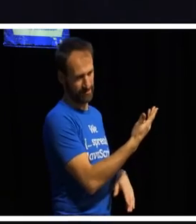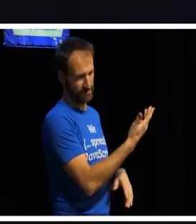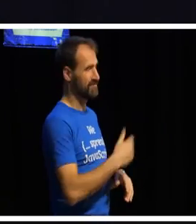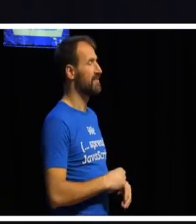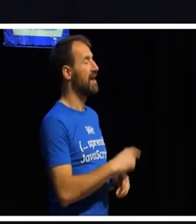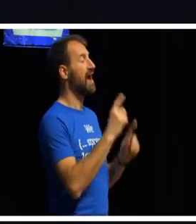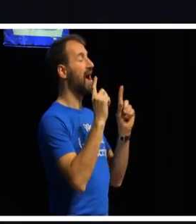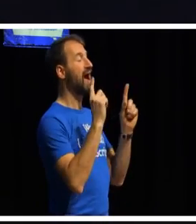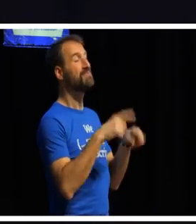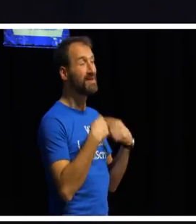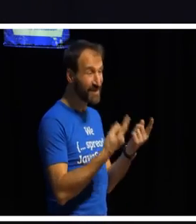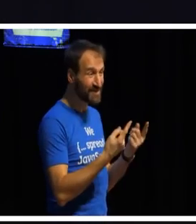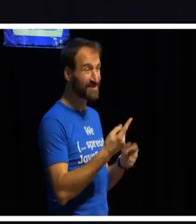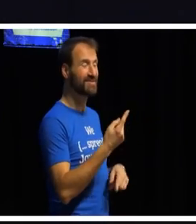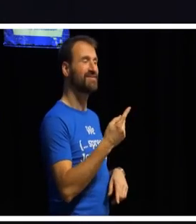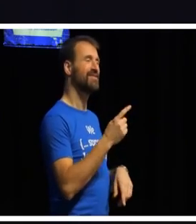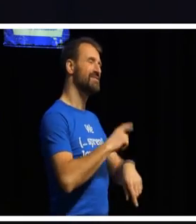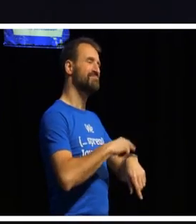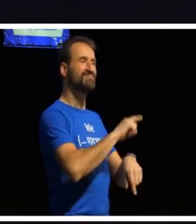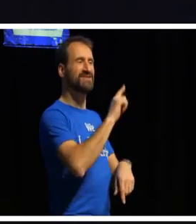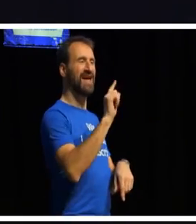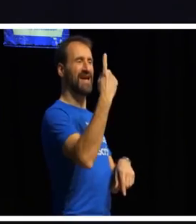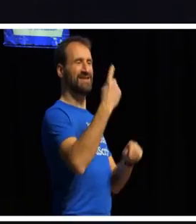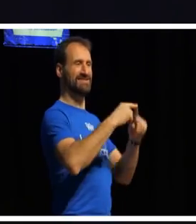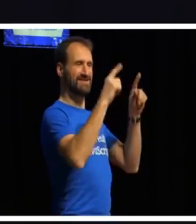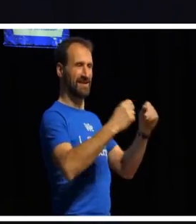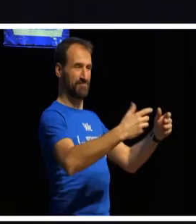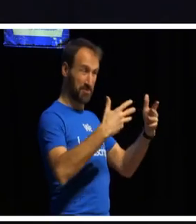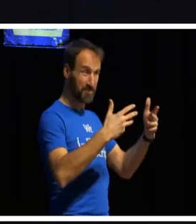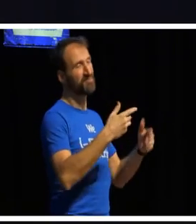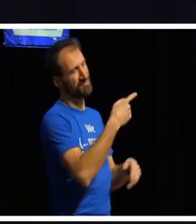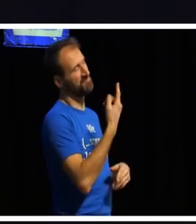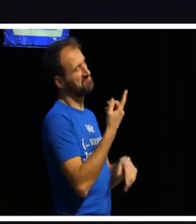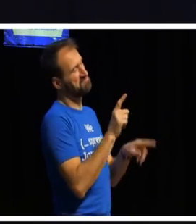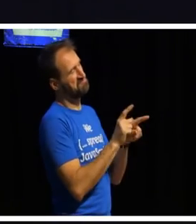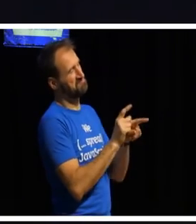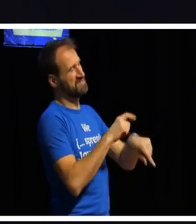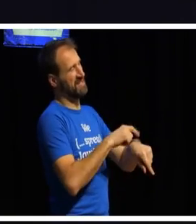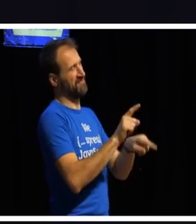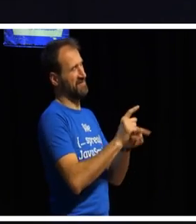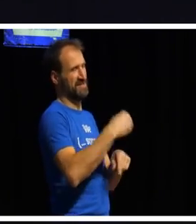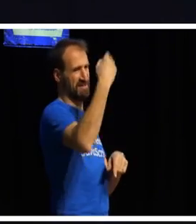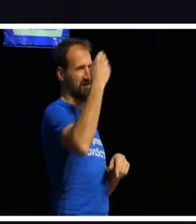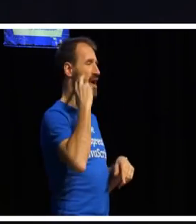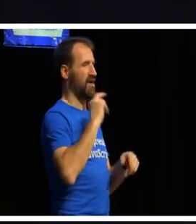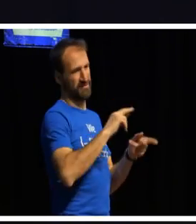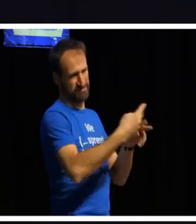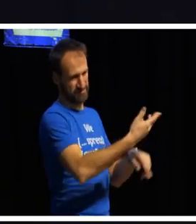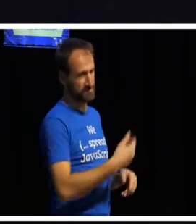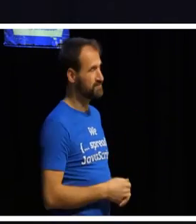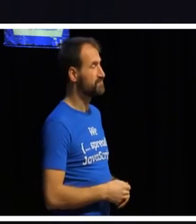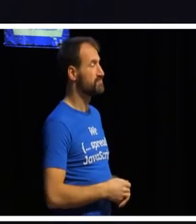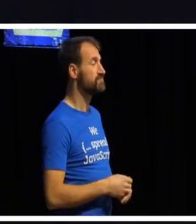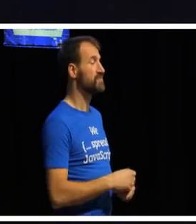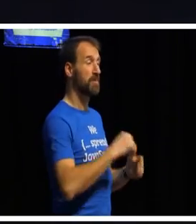we get like the first render around about the same time, once again, just the heading. So performance at this point is kind of neck and